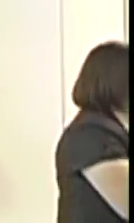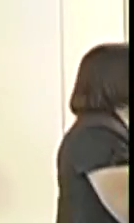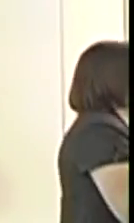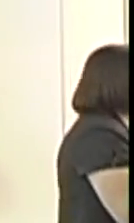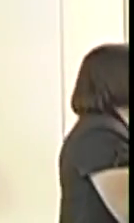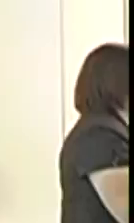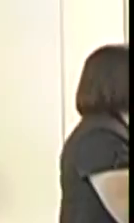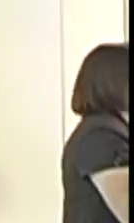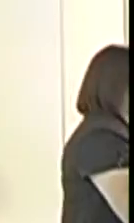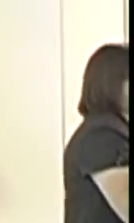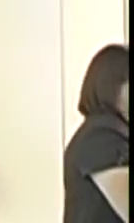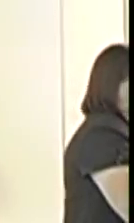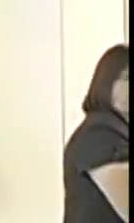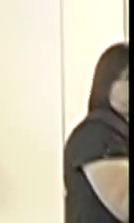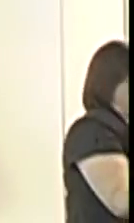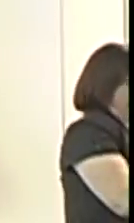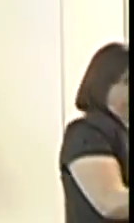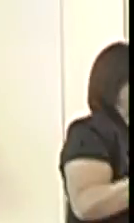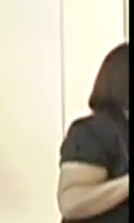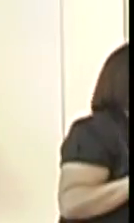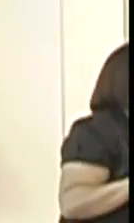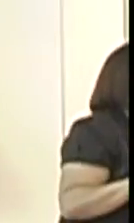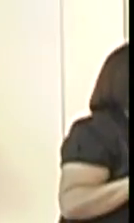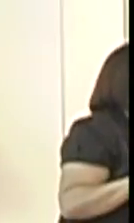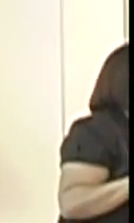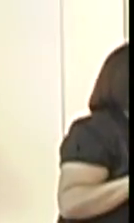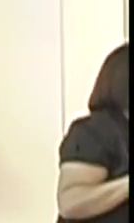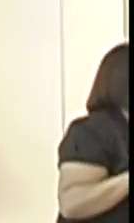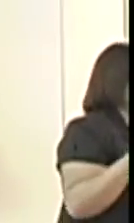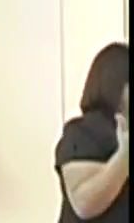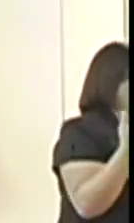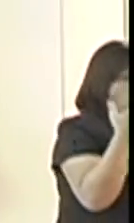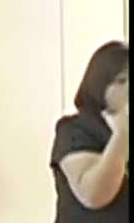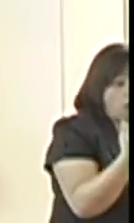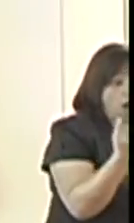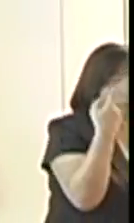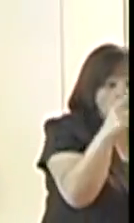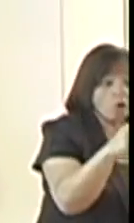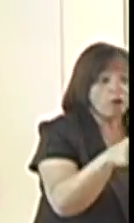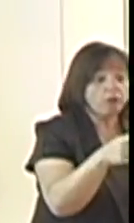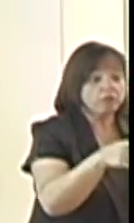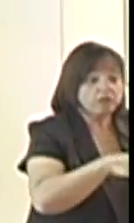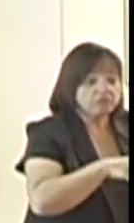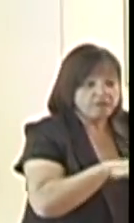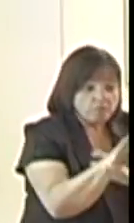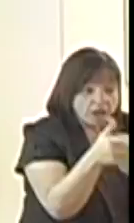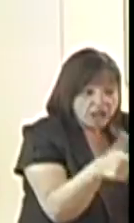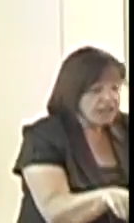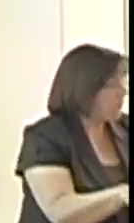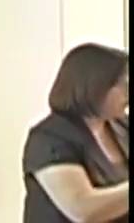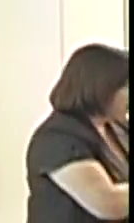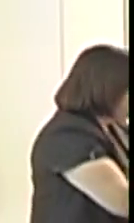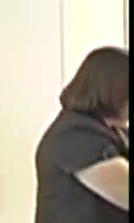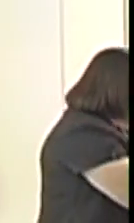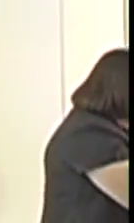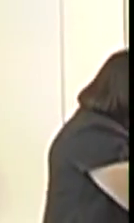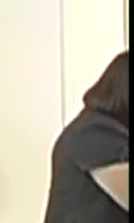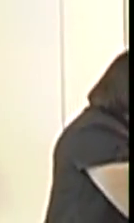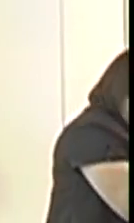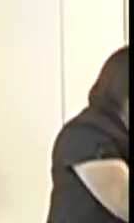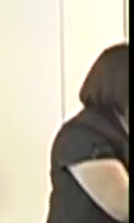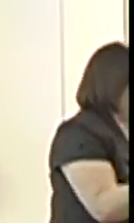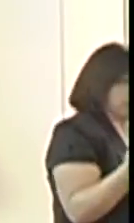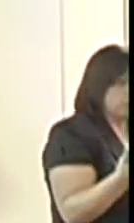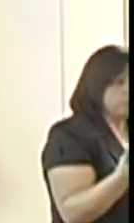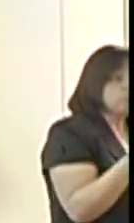development outside of language, and this seems to be true of language development in sign and in speech. Other